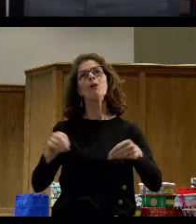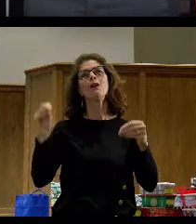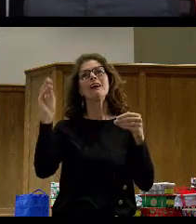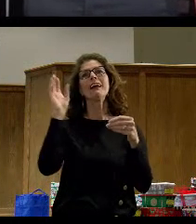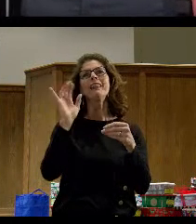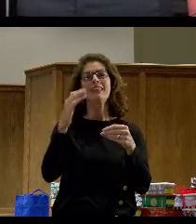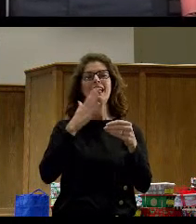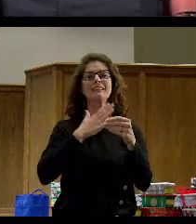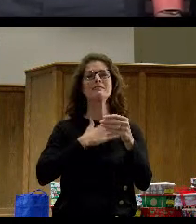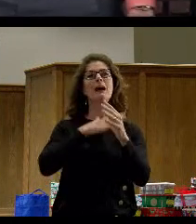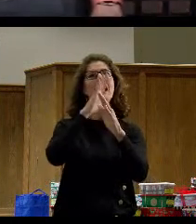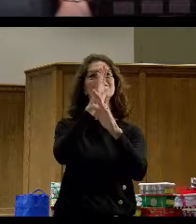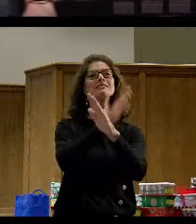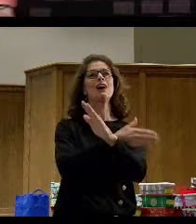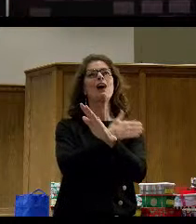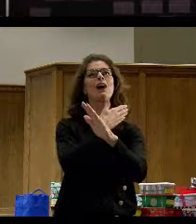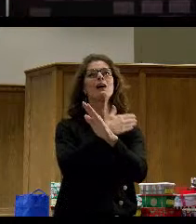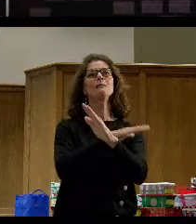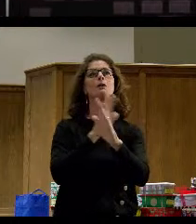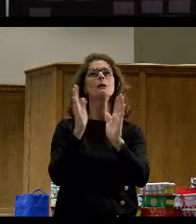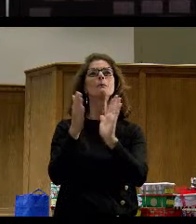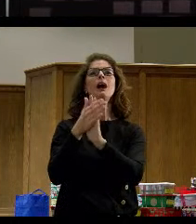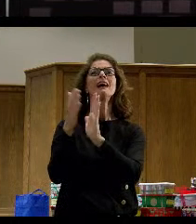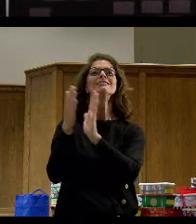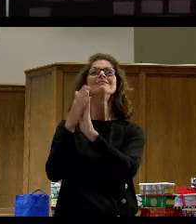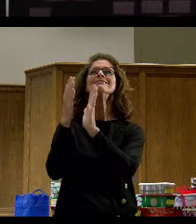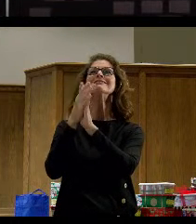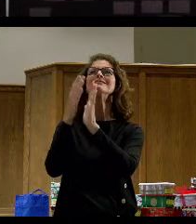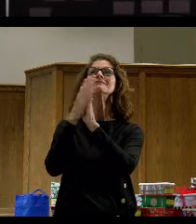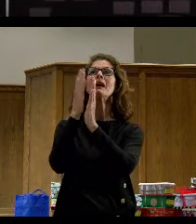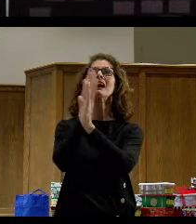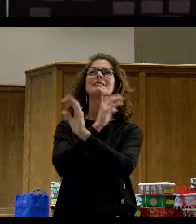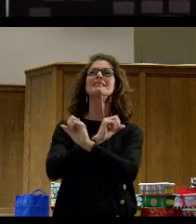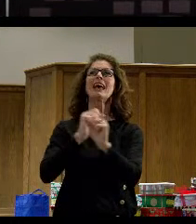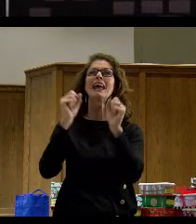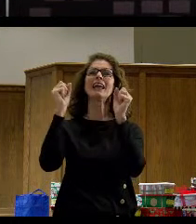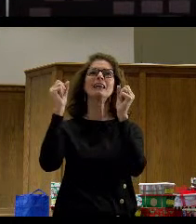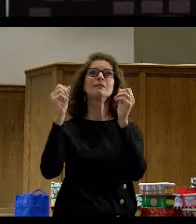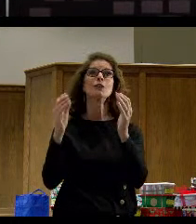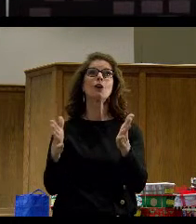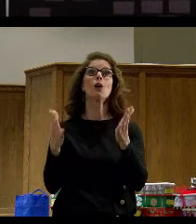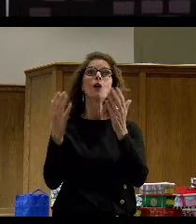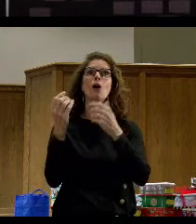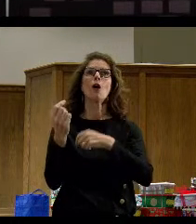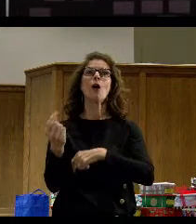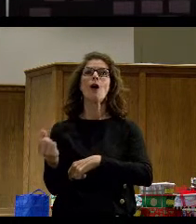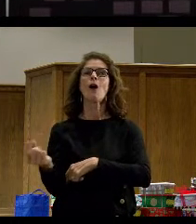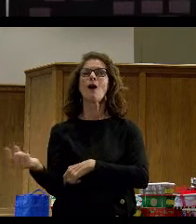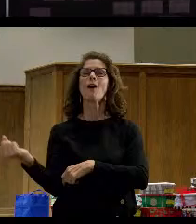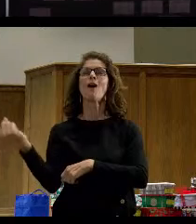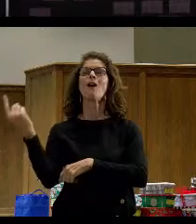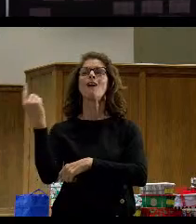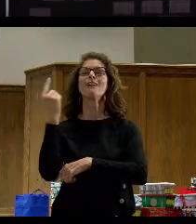is my song, praising my Savior all the day